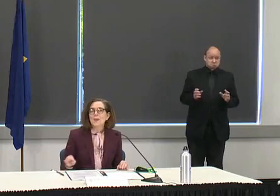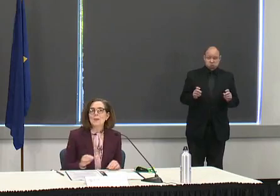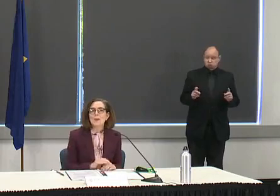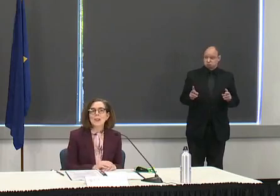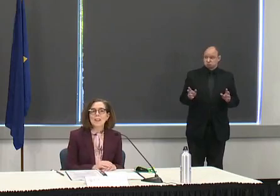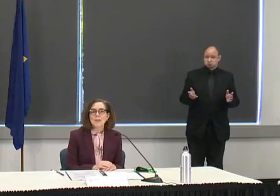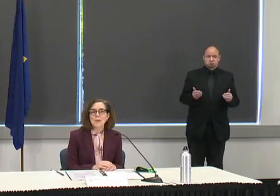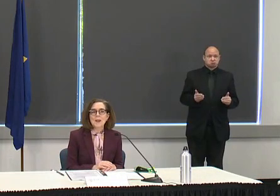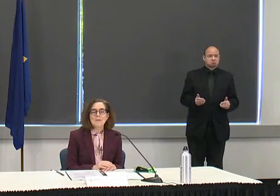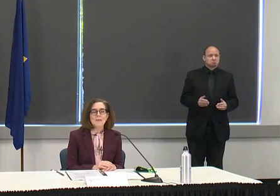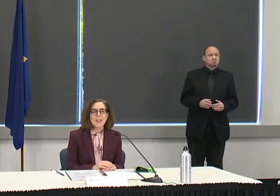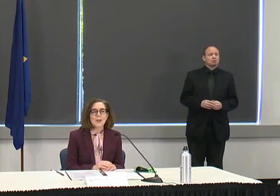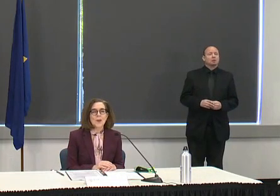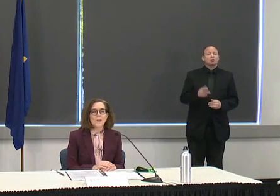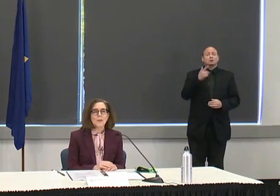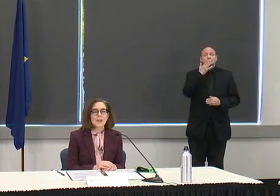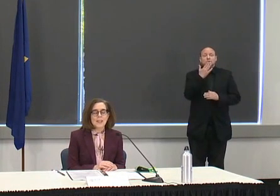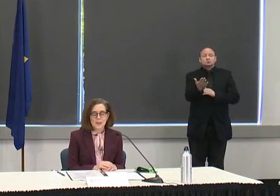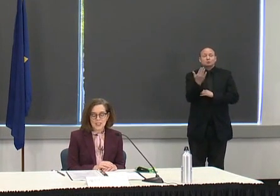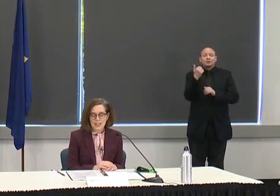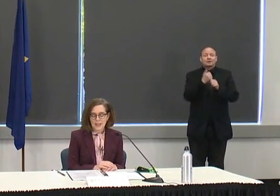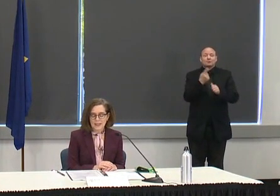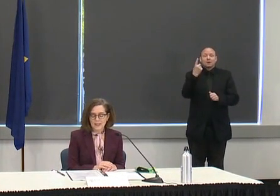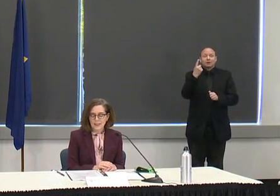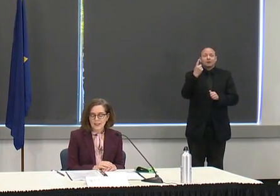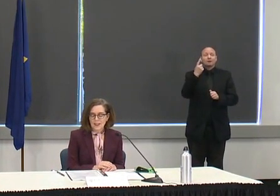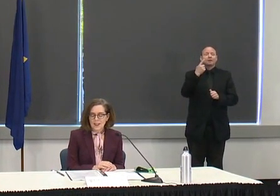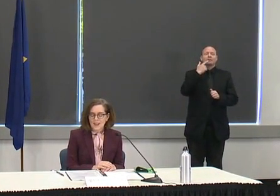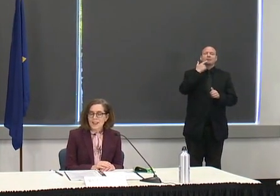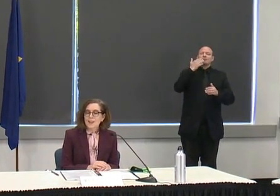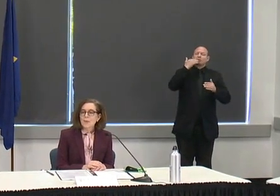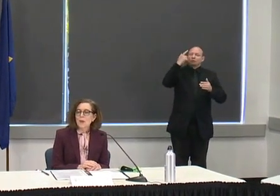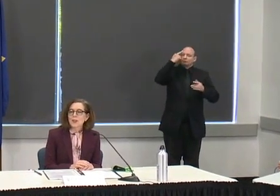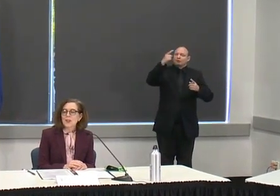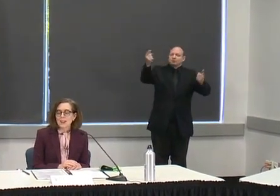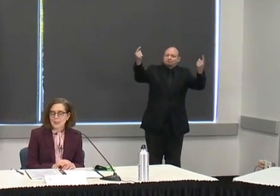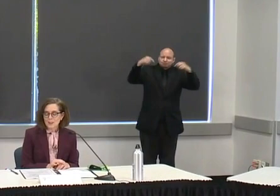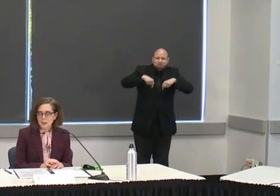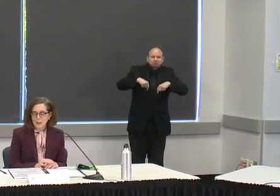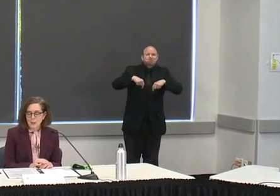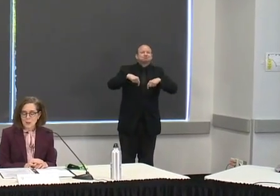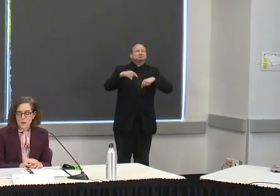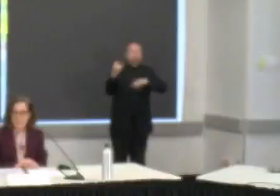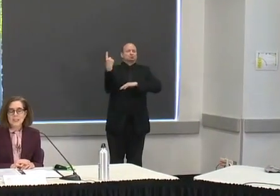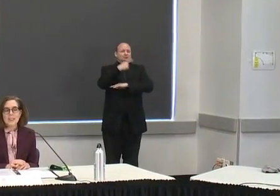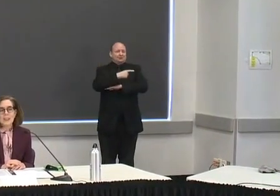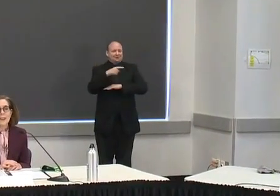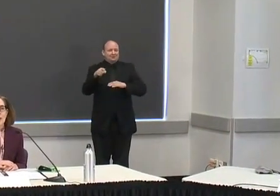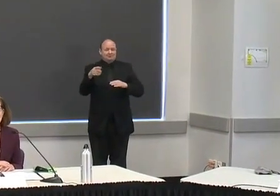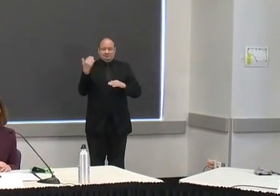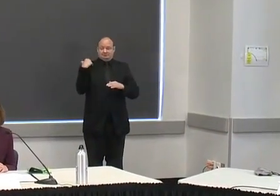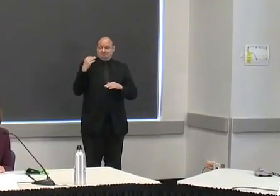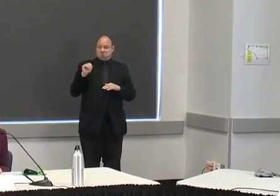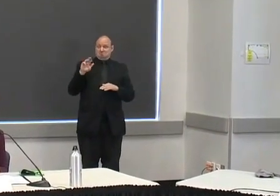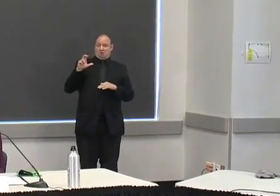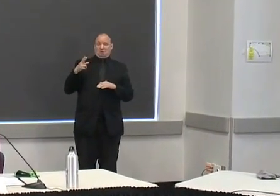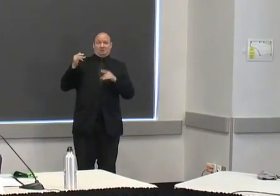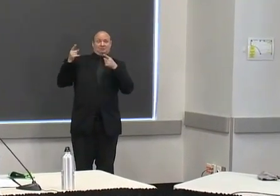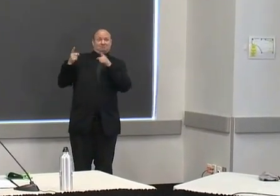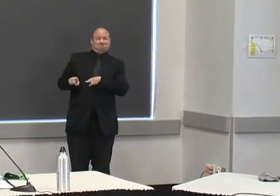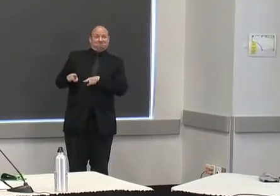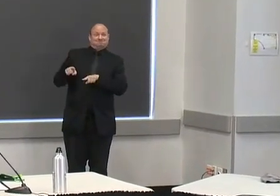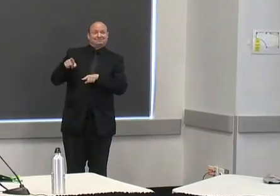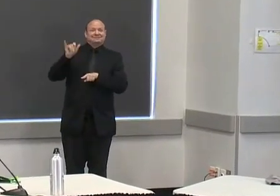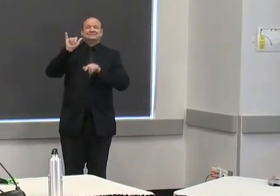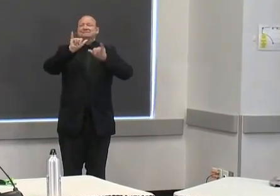well good morning everyone thank you all for being here today in march i issued oregon's stay home save lives